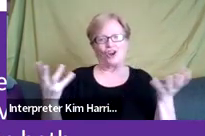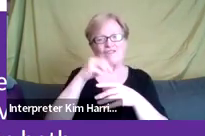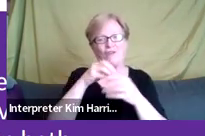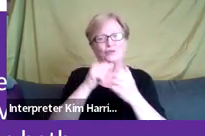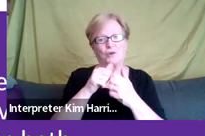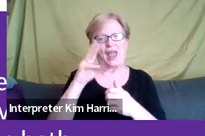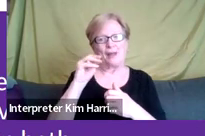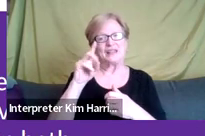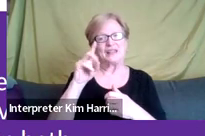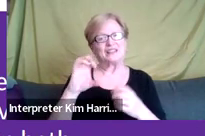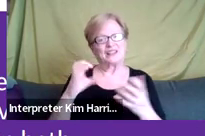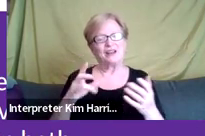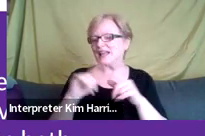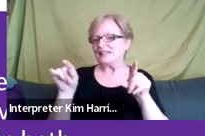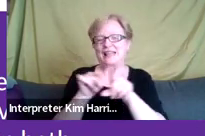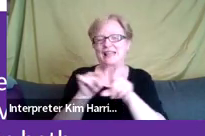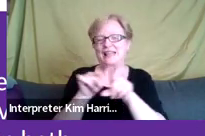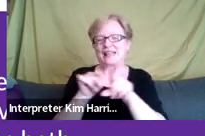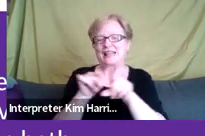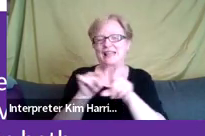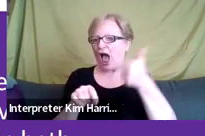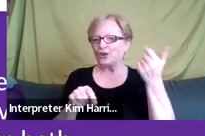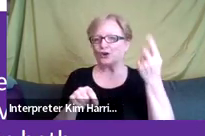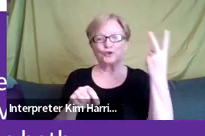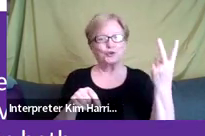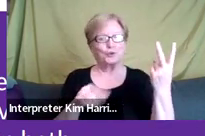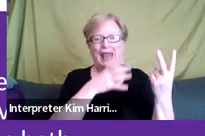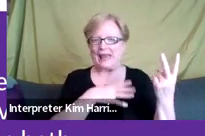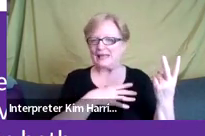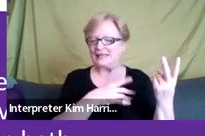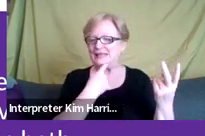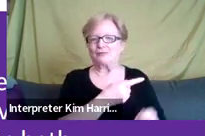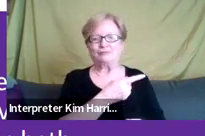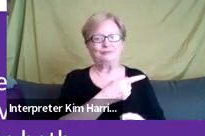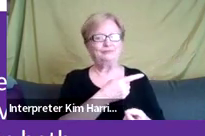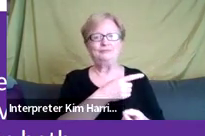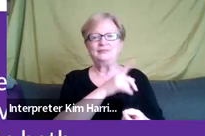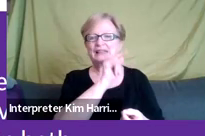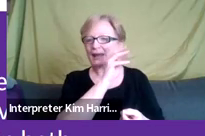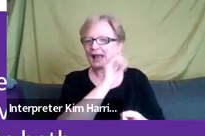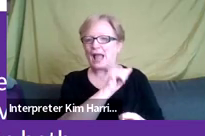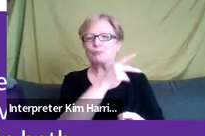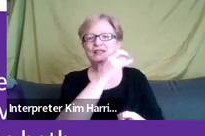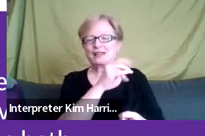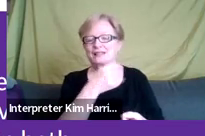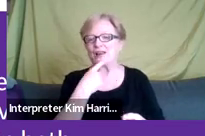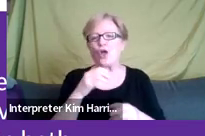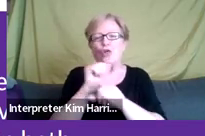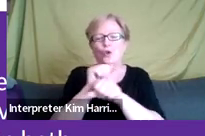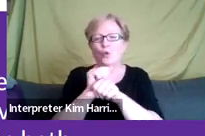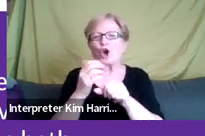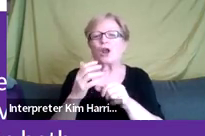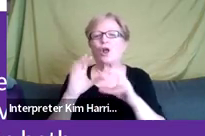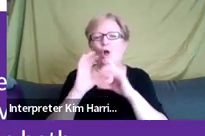As you know, as Priscilla and Tamika have both shared, the work culture here is very